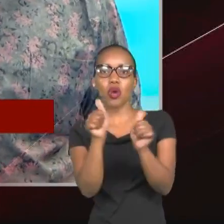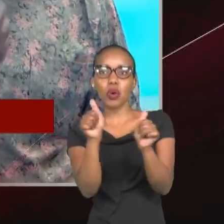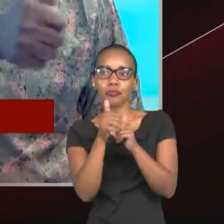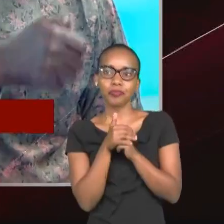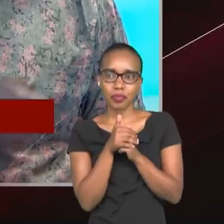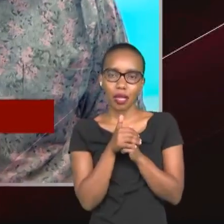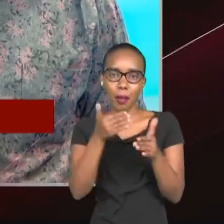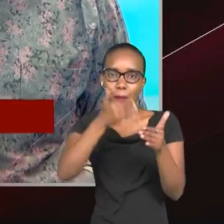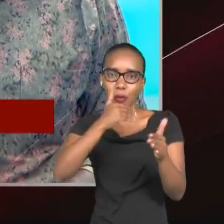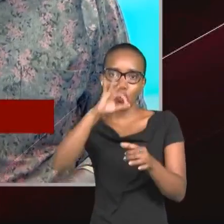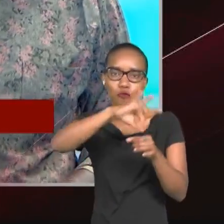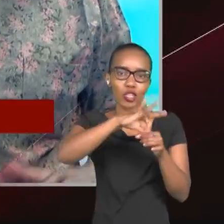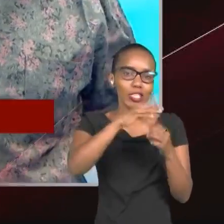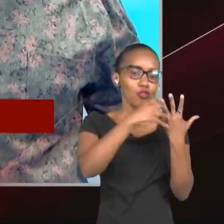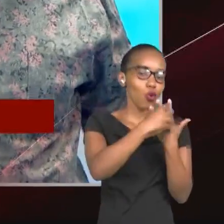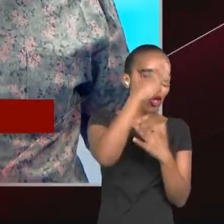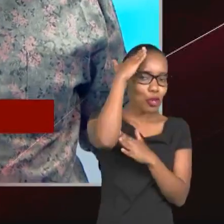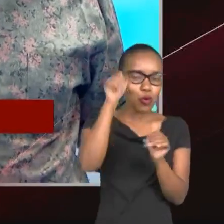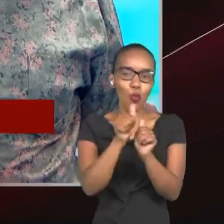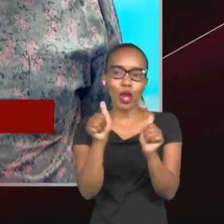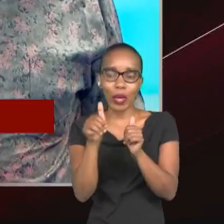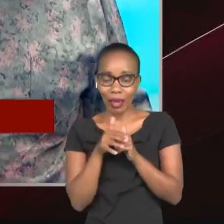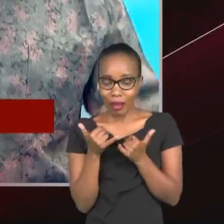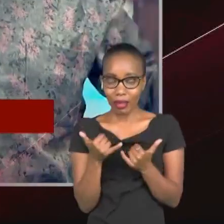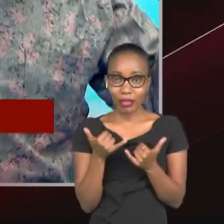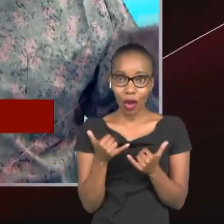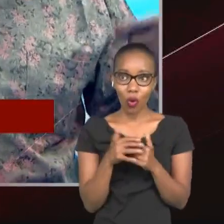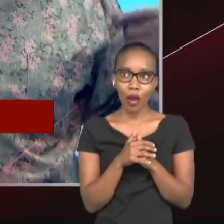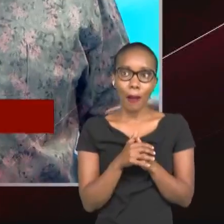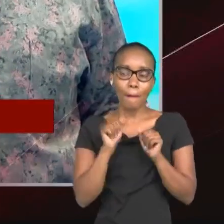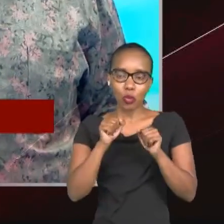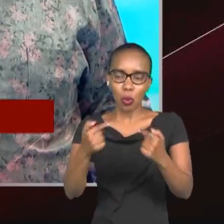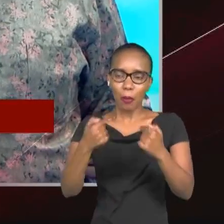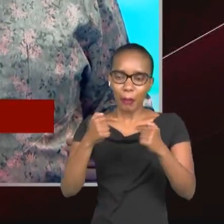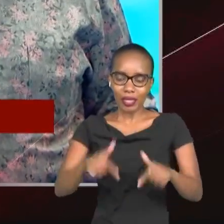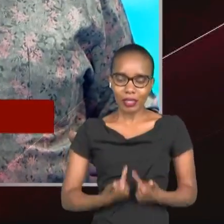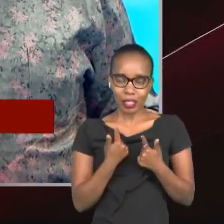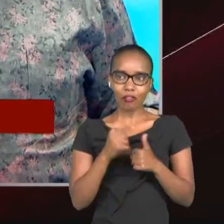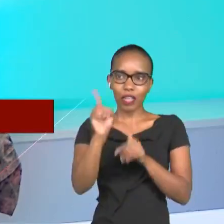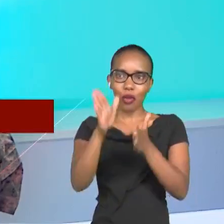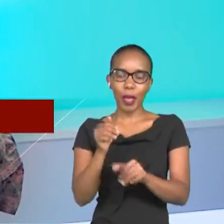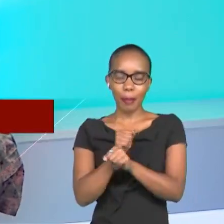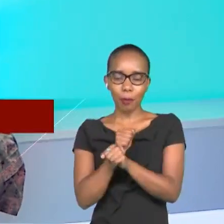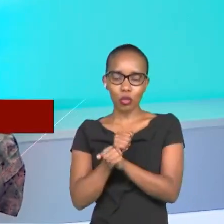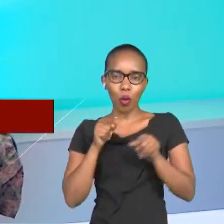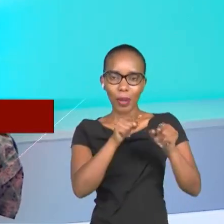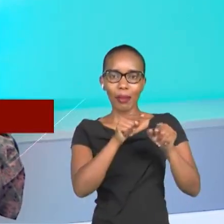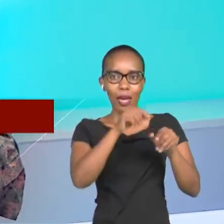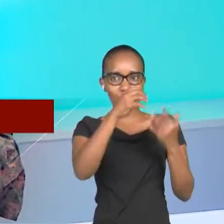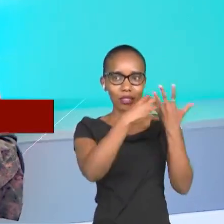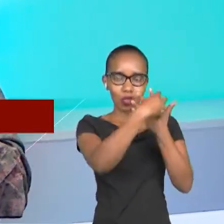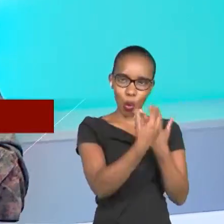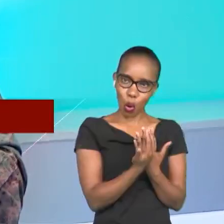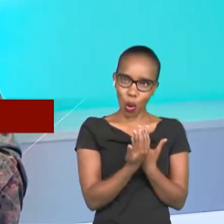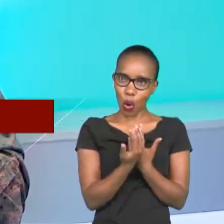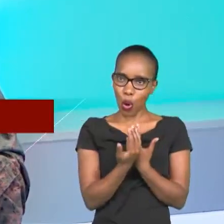giving him the mandate. Yes, at this particular time, I would say they can blame themselves. They can't blame Sonko. Nairobians. Yes, yes,